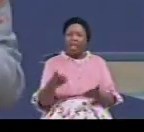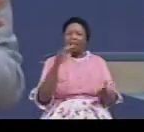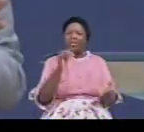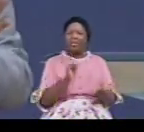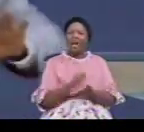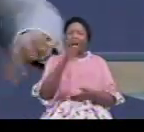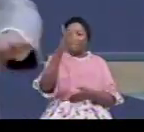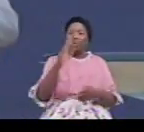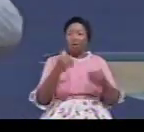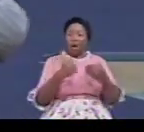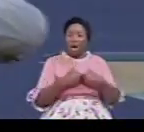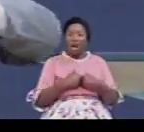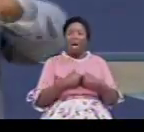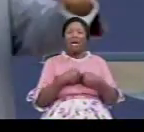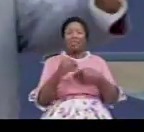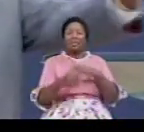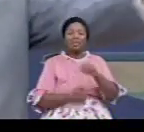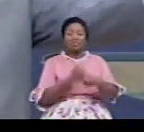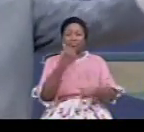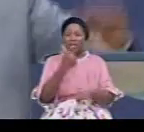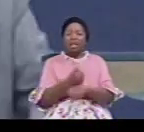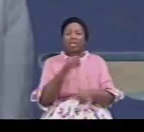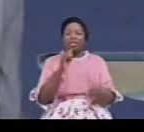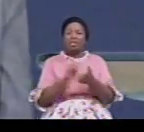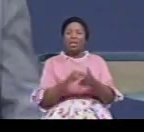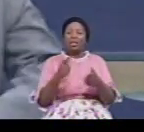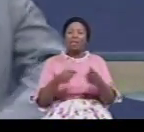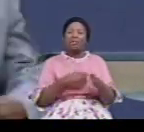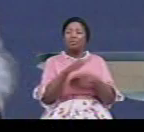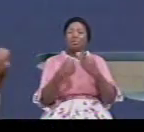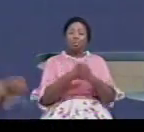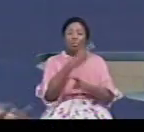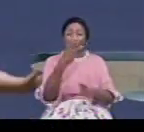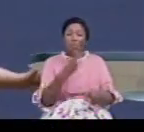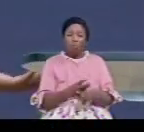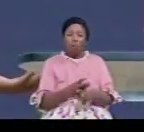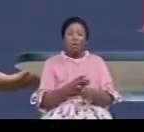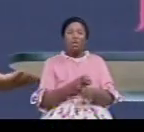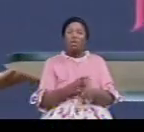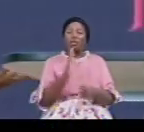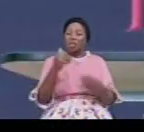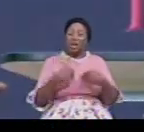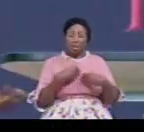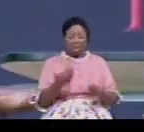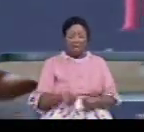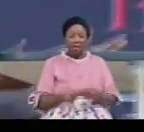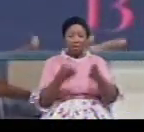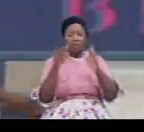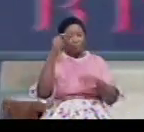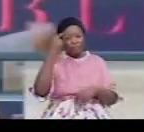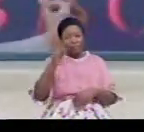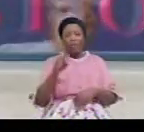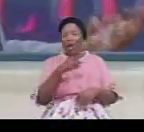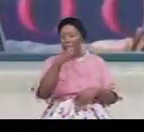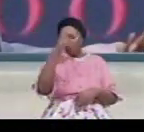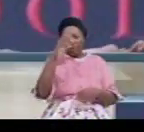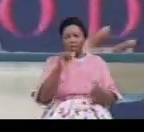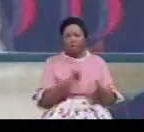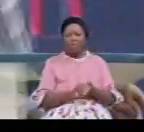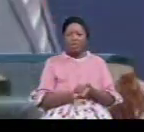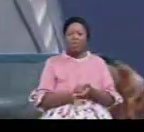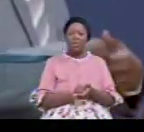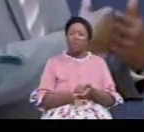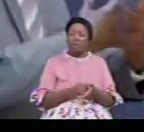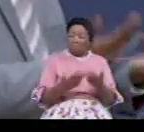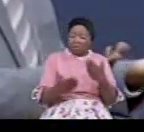has ordained that the whole world be atoned for. And because of that, whether we preach to